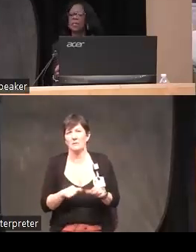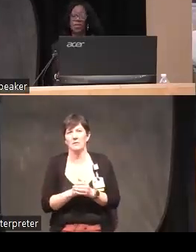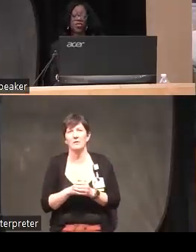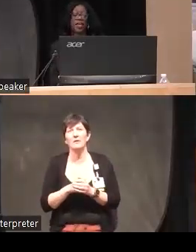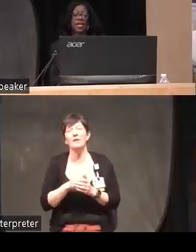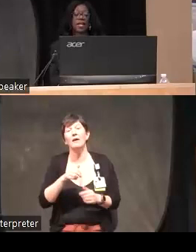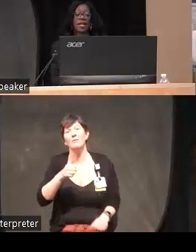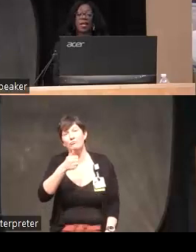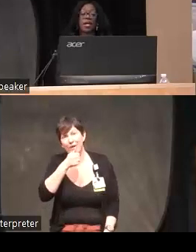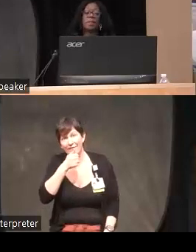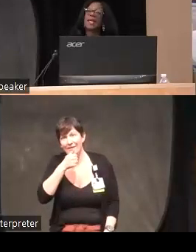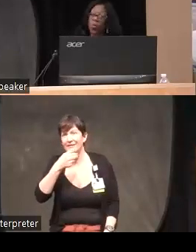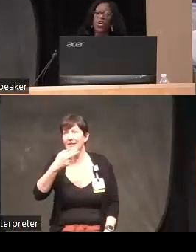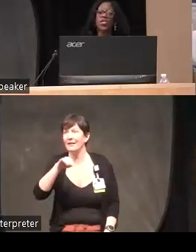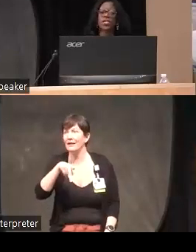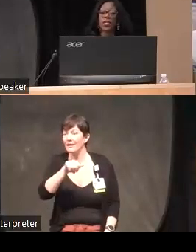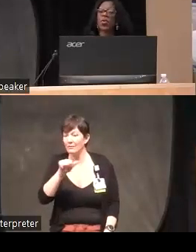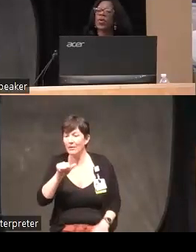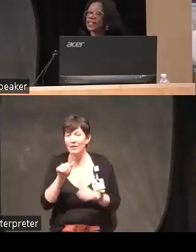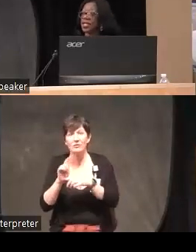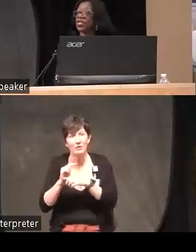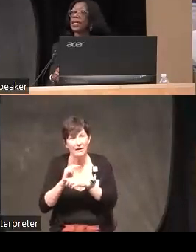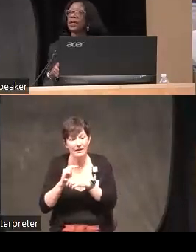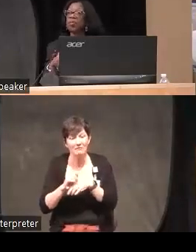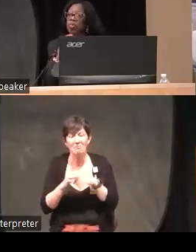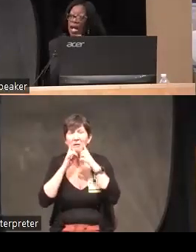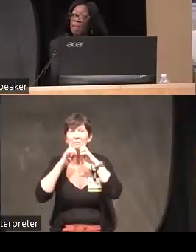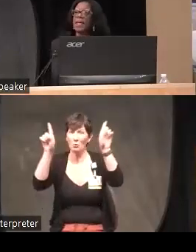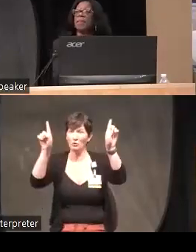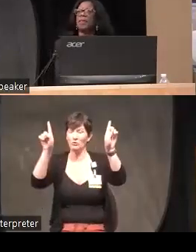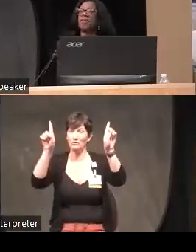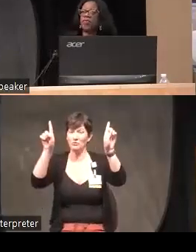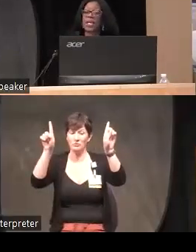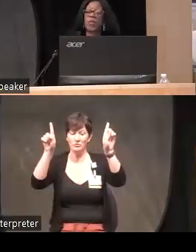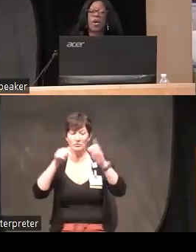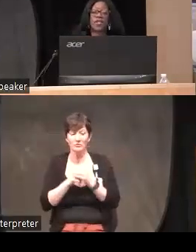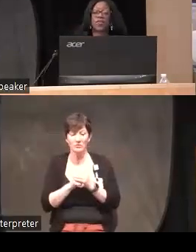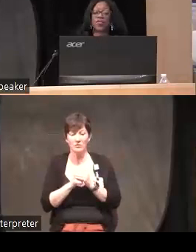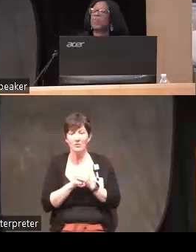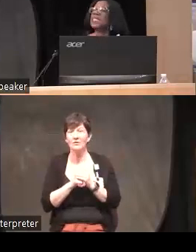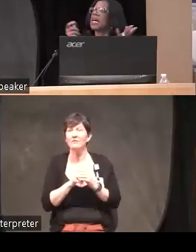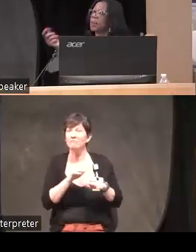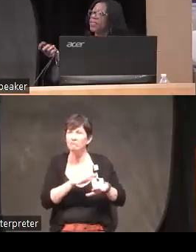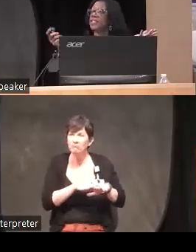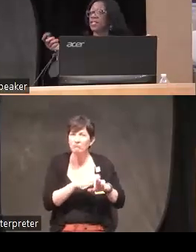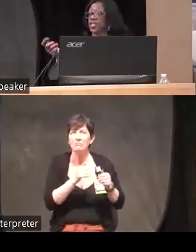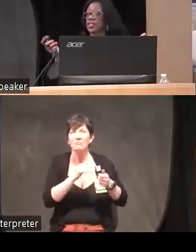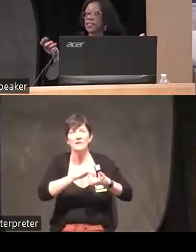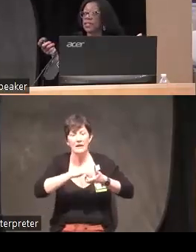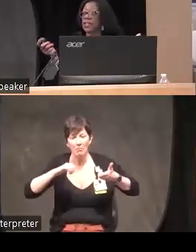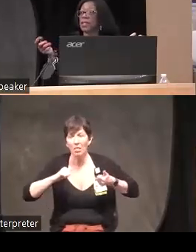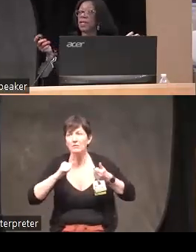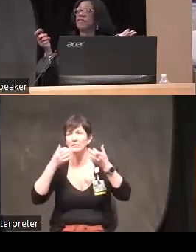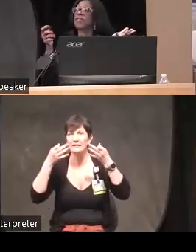and HIPAA training. It works organizationally. Prime people before they walk into the room, decouple